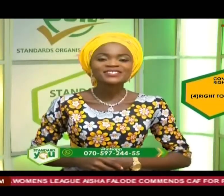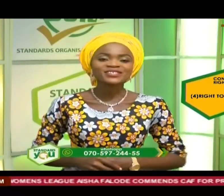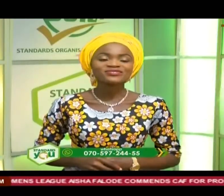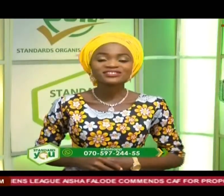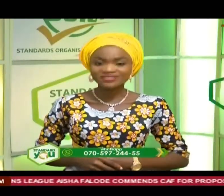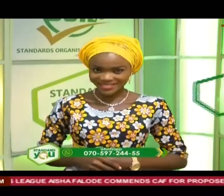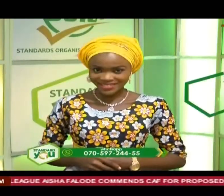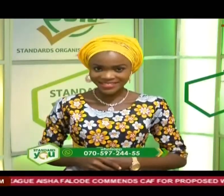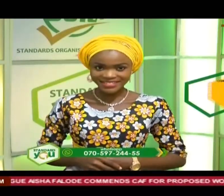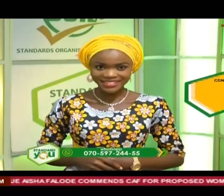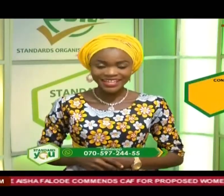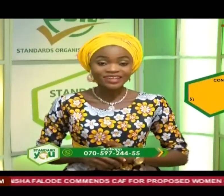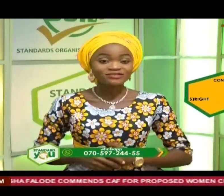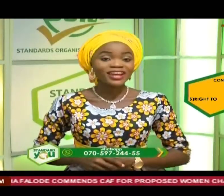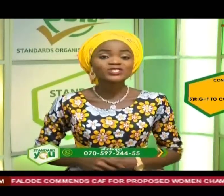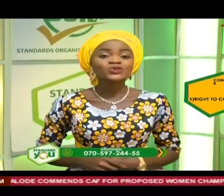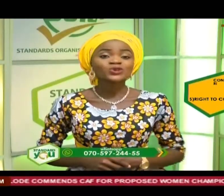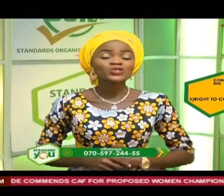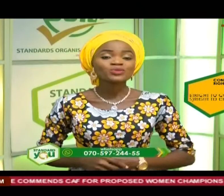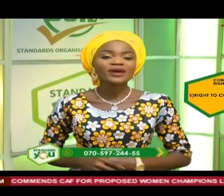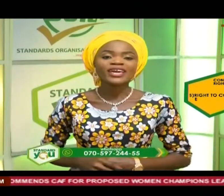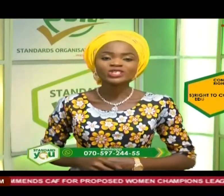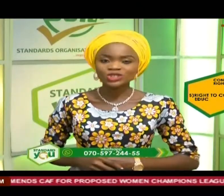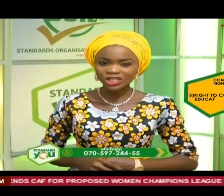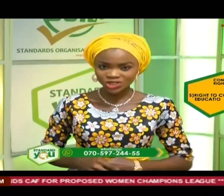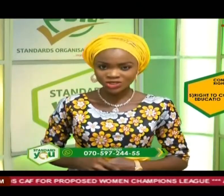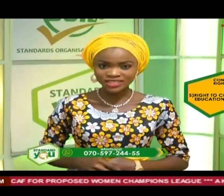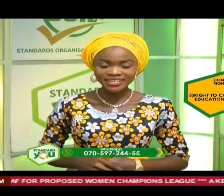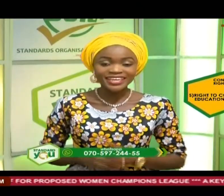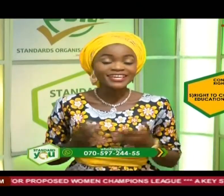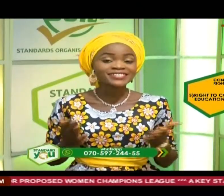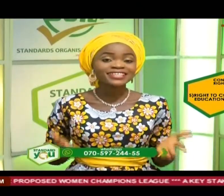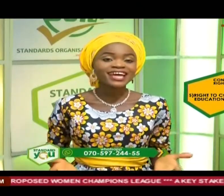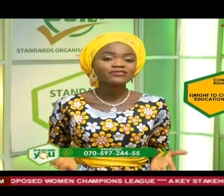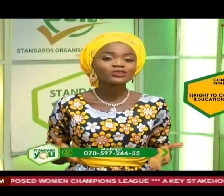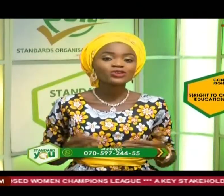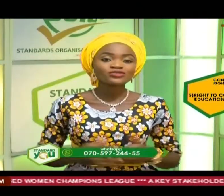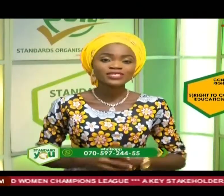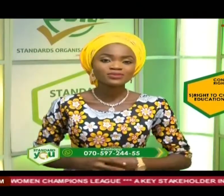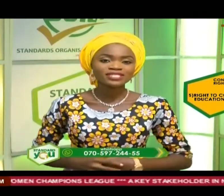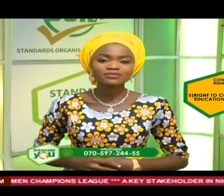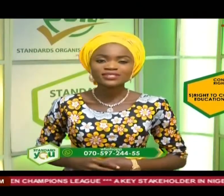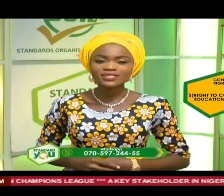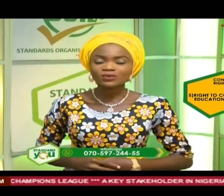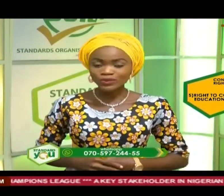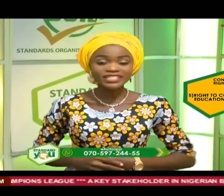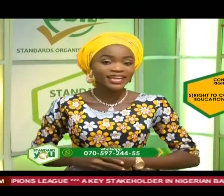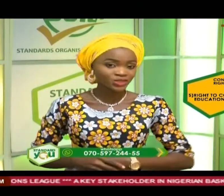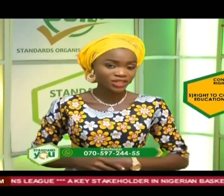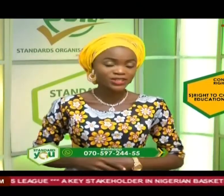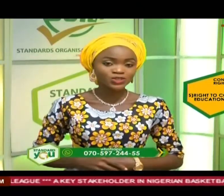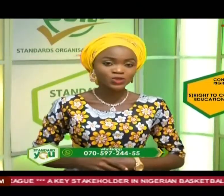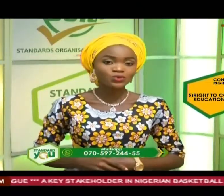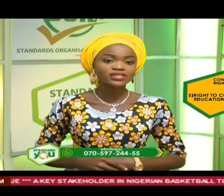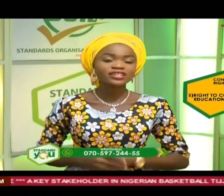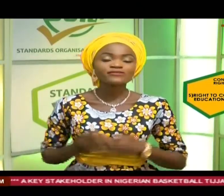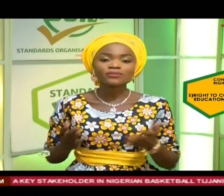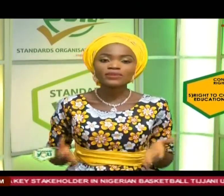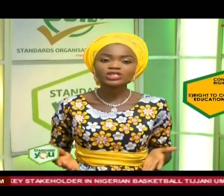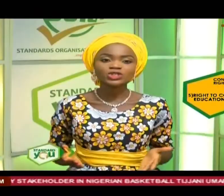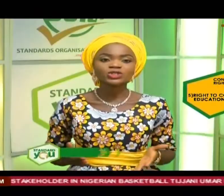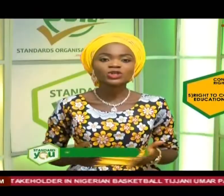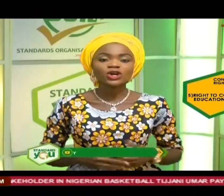authorities and seek redress. Right to consumer education. It's a lifelong responsibility which educates you